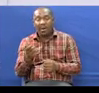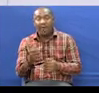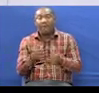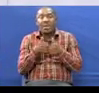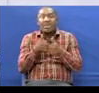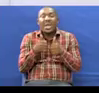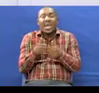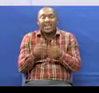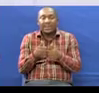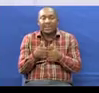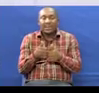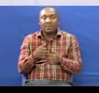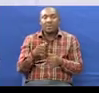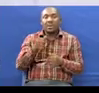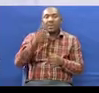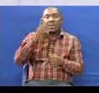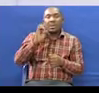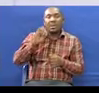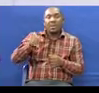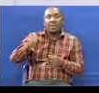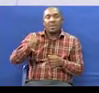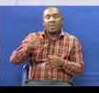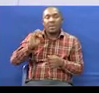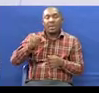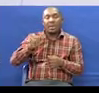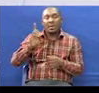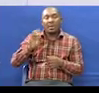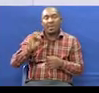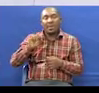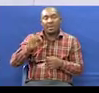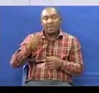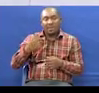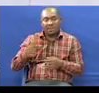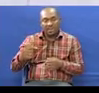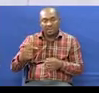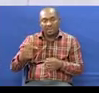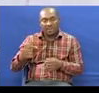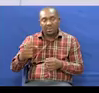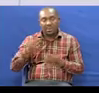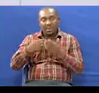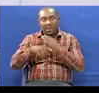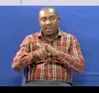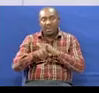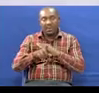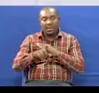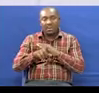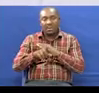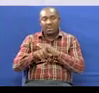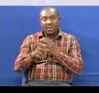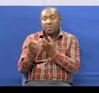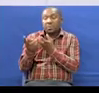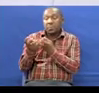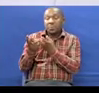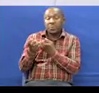the numbers of dependency ratios, number of people who are not involved in any productions activities compared to those